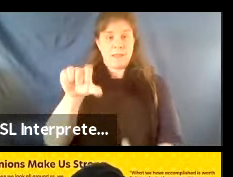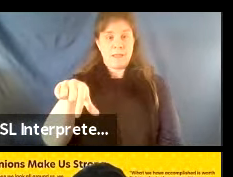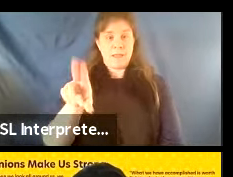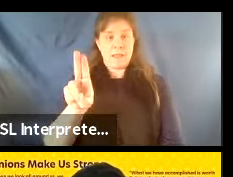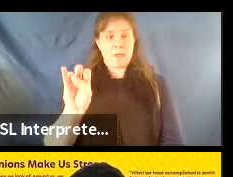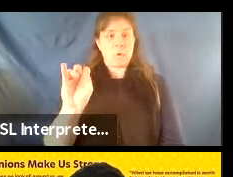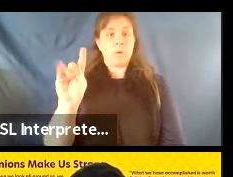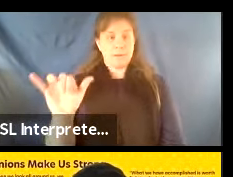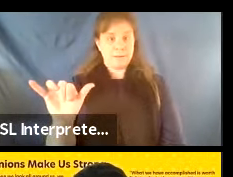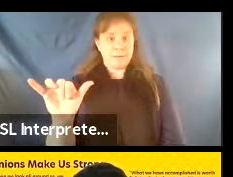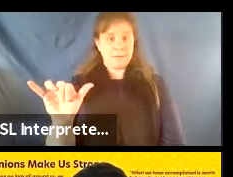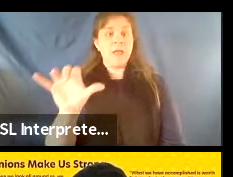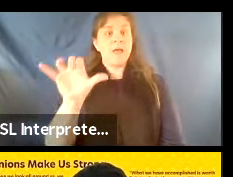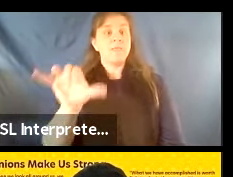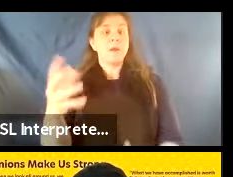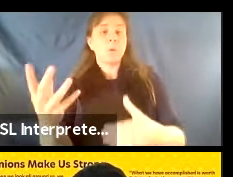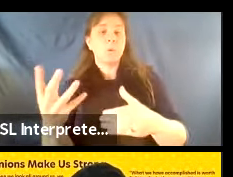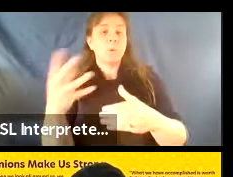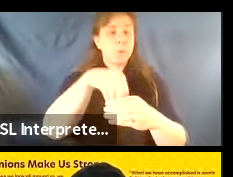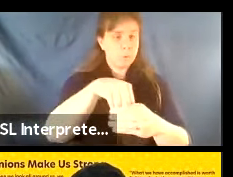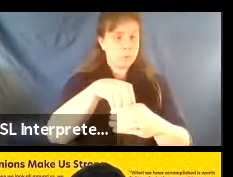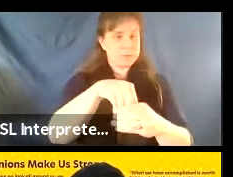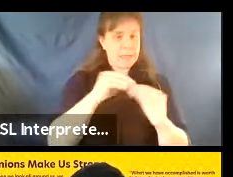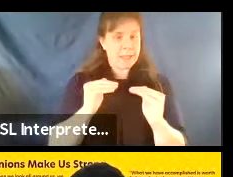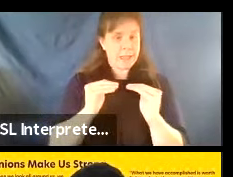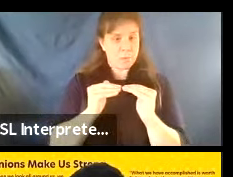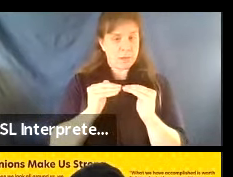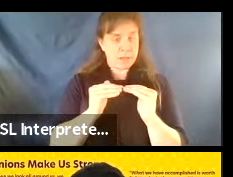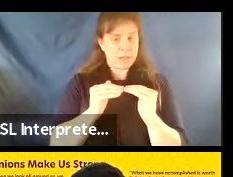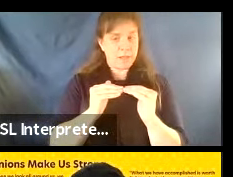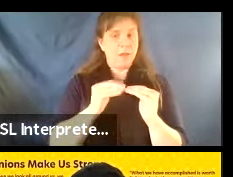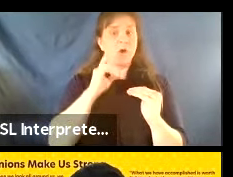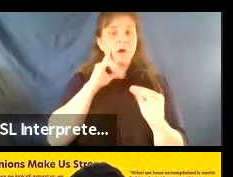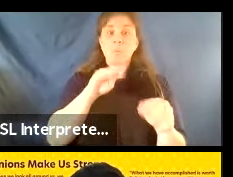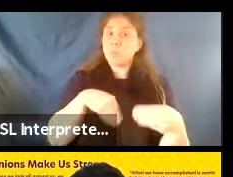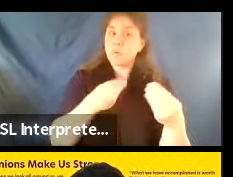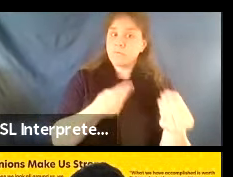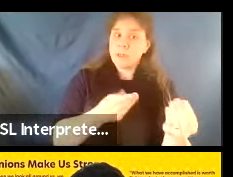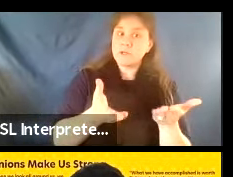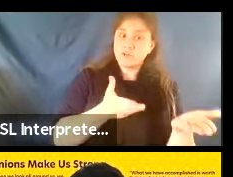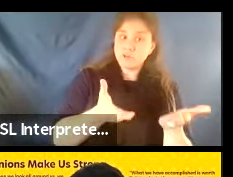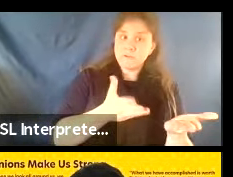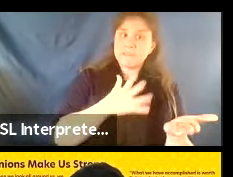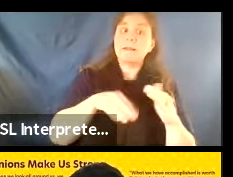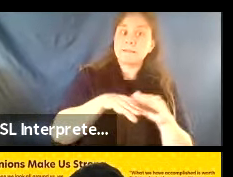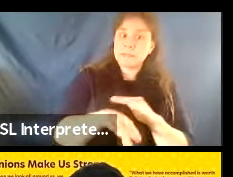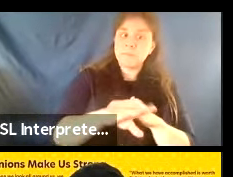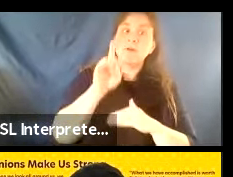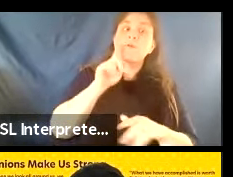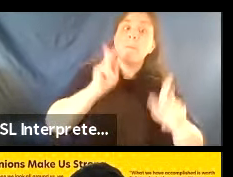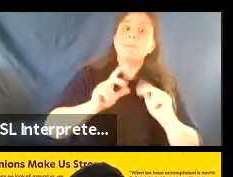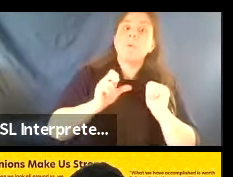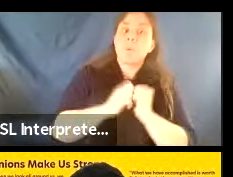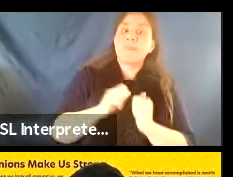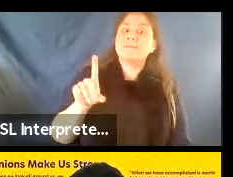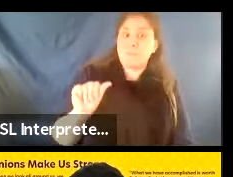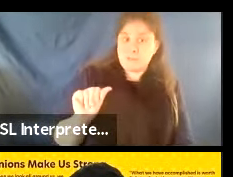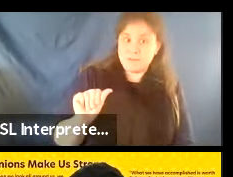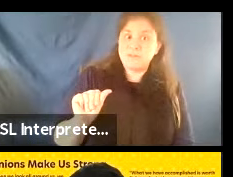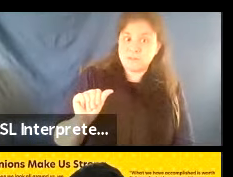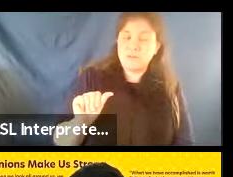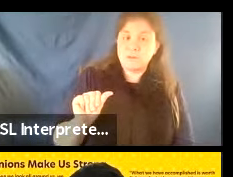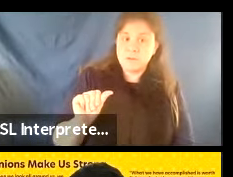includes equity in terms of providing service and accessibility for individuals with disabilities, right? And